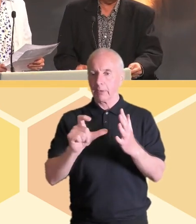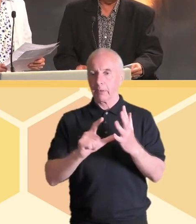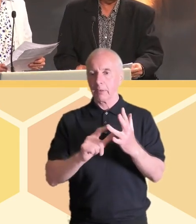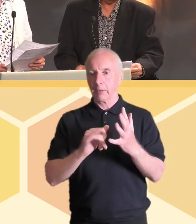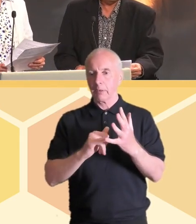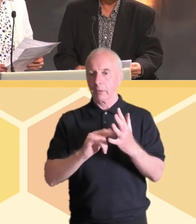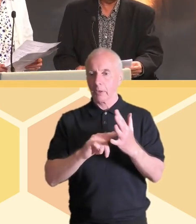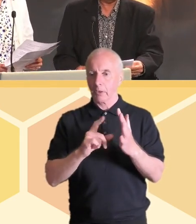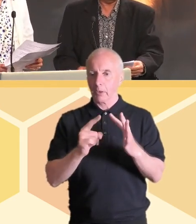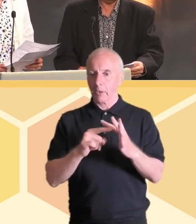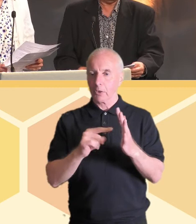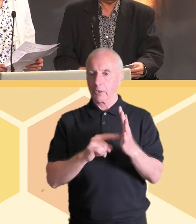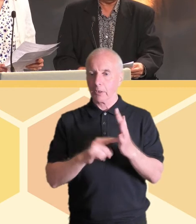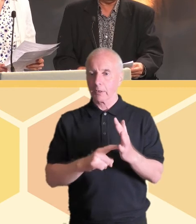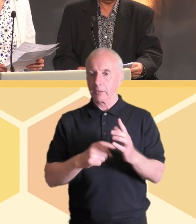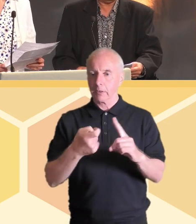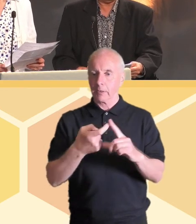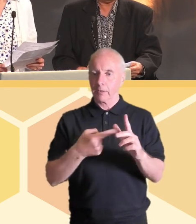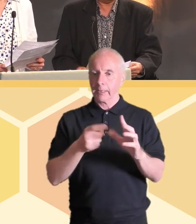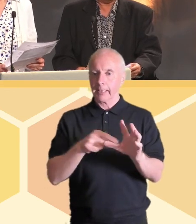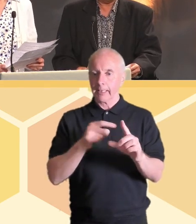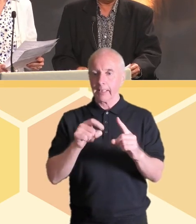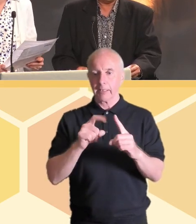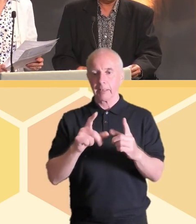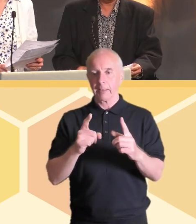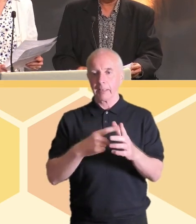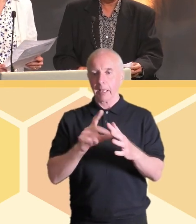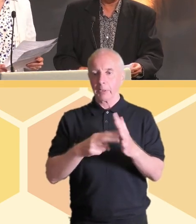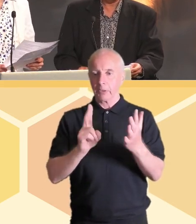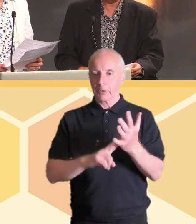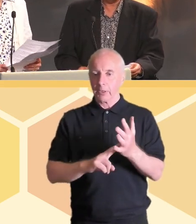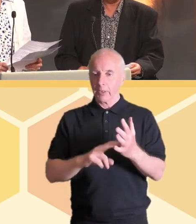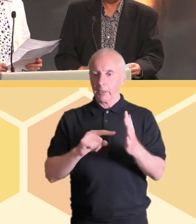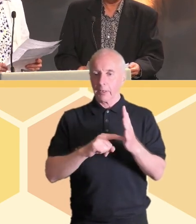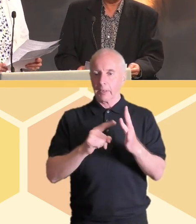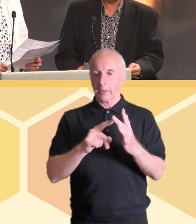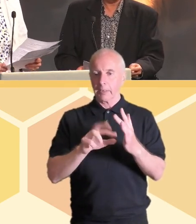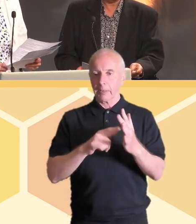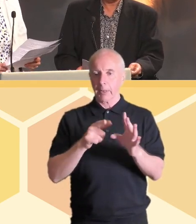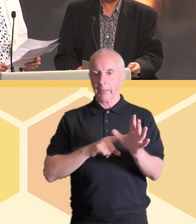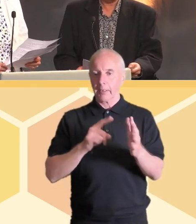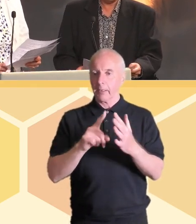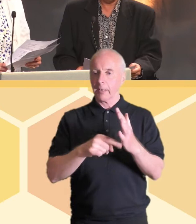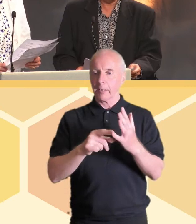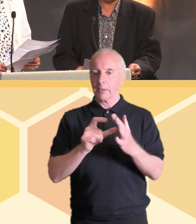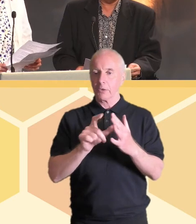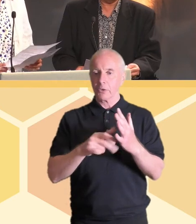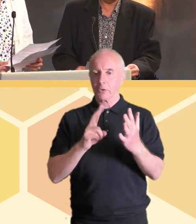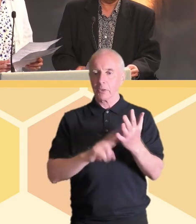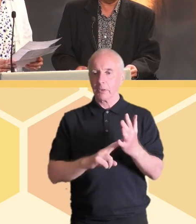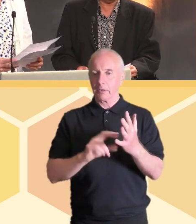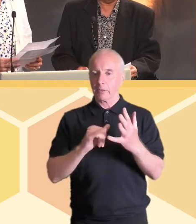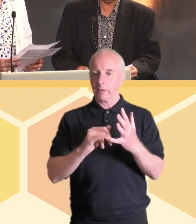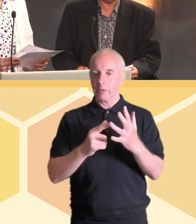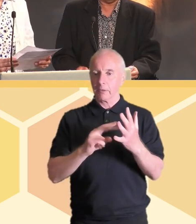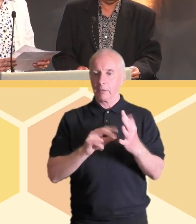Reverend Kay Dalbertanson, the Reverend Dr. Timothy Judson, the Reverend Sonia Setchell,